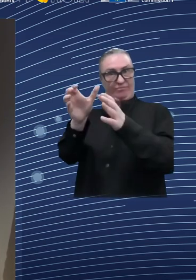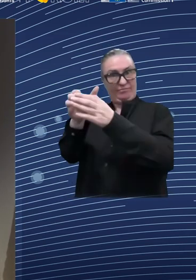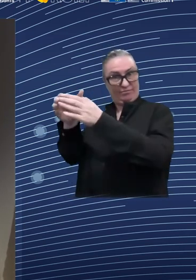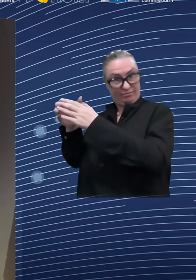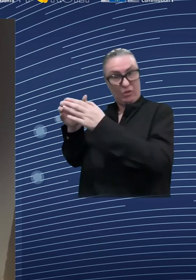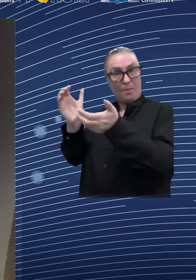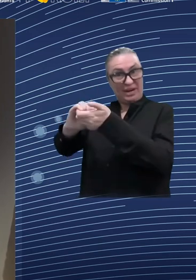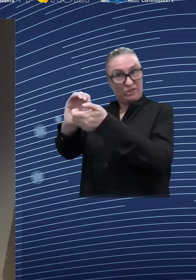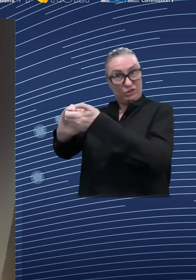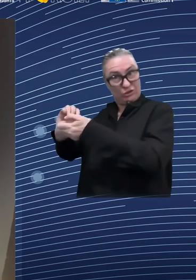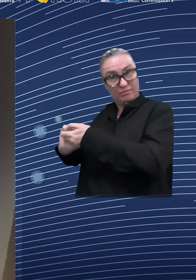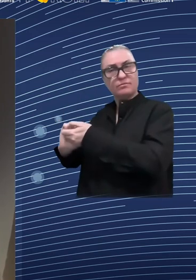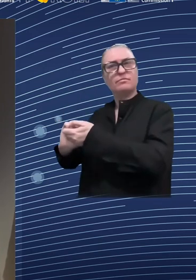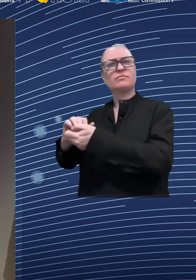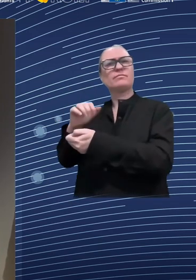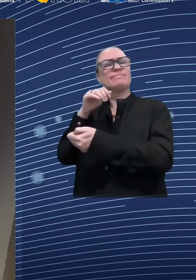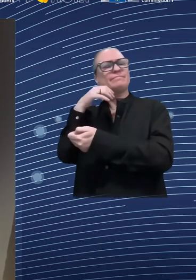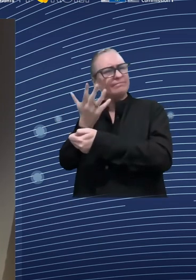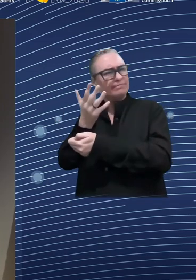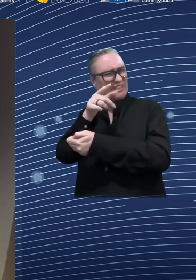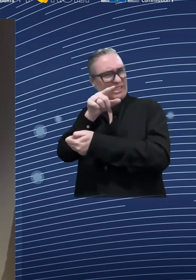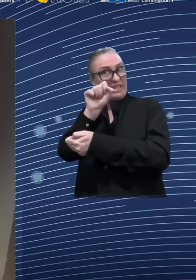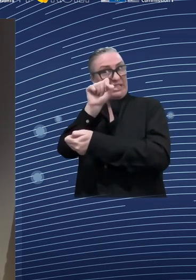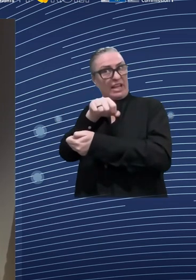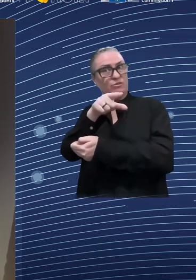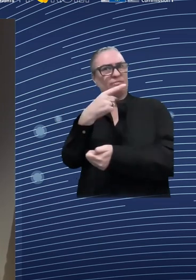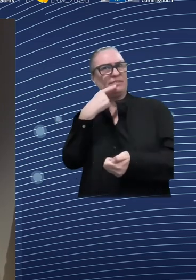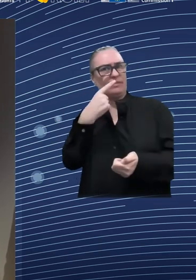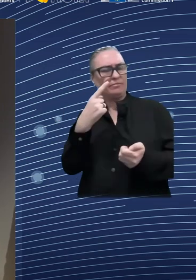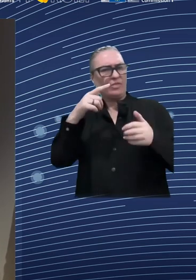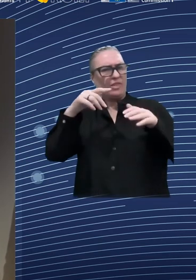international collaboration to work in practice?